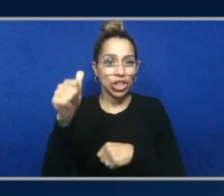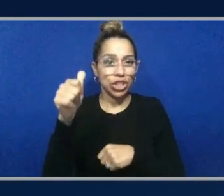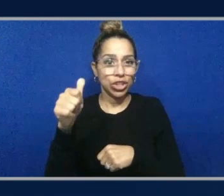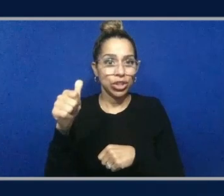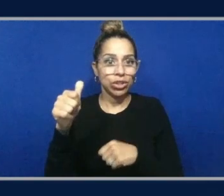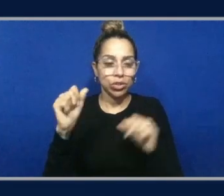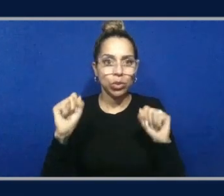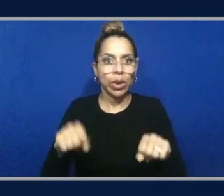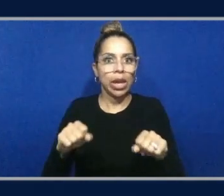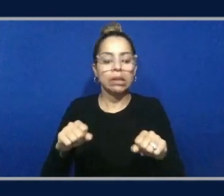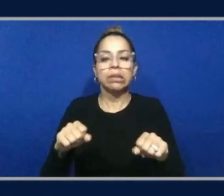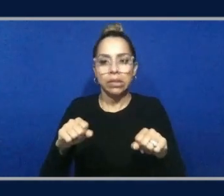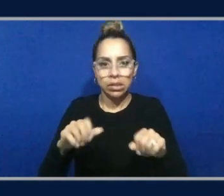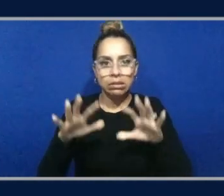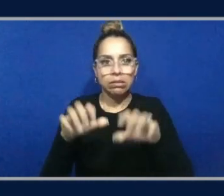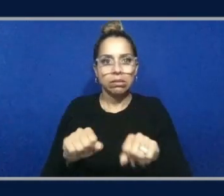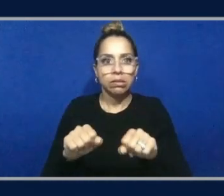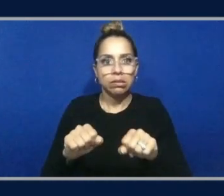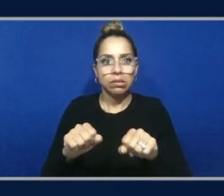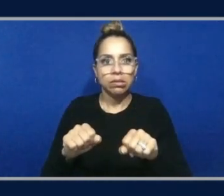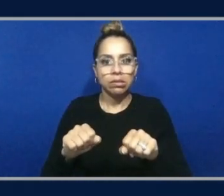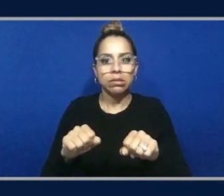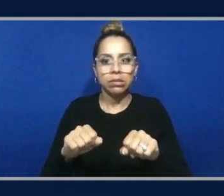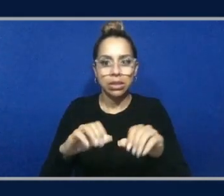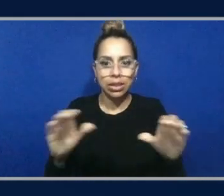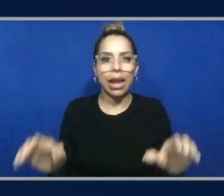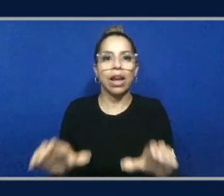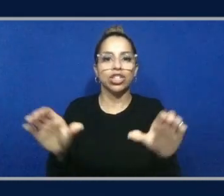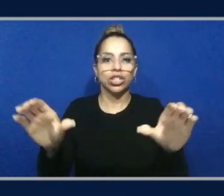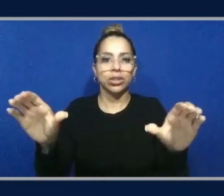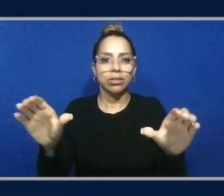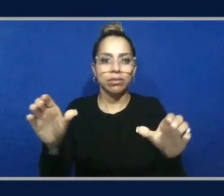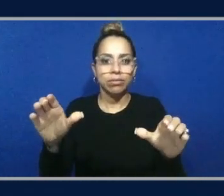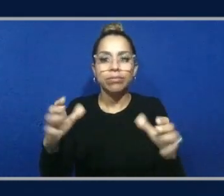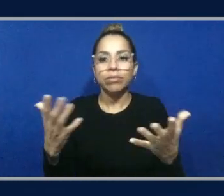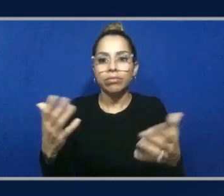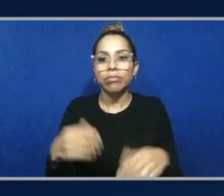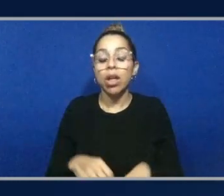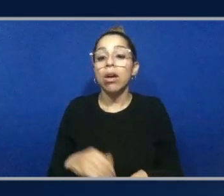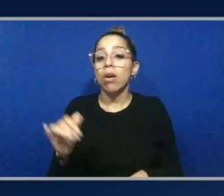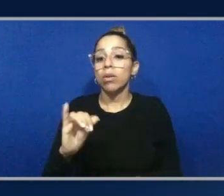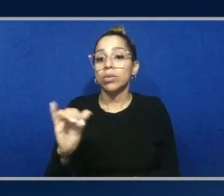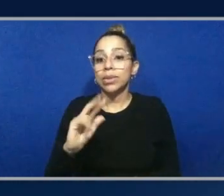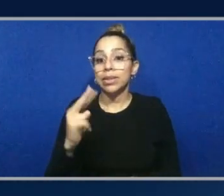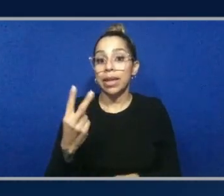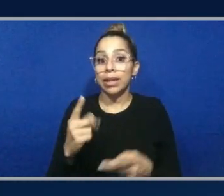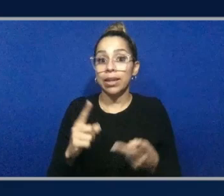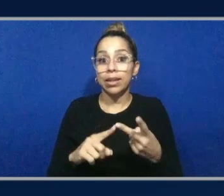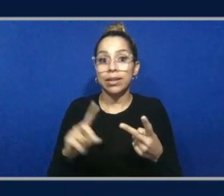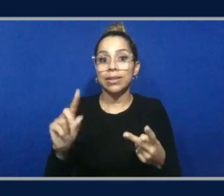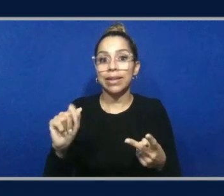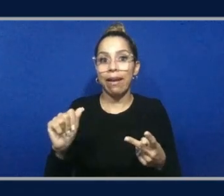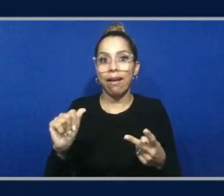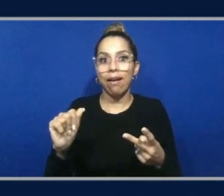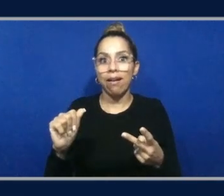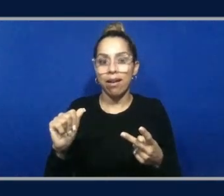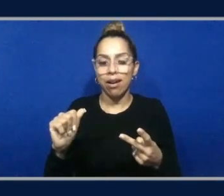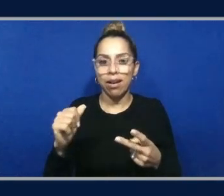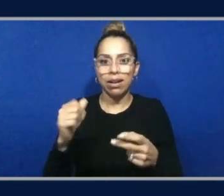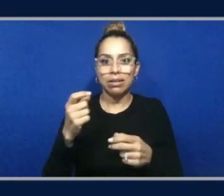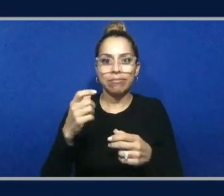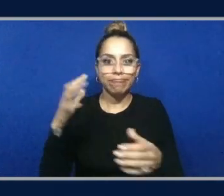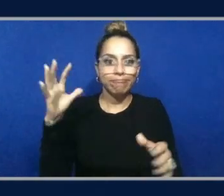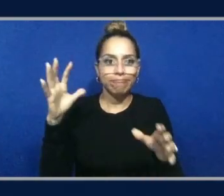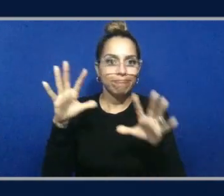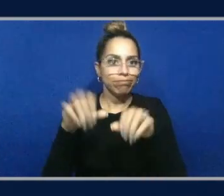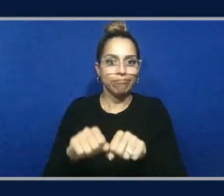second one is compromise to data residing in S3, because data remains the most important organizational assets for pretty much every customer.